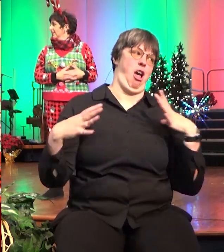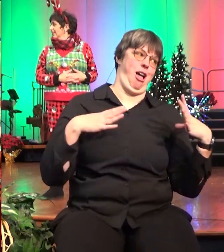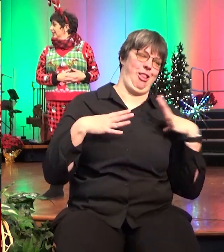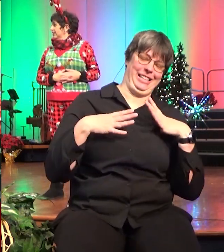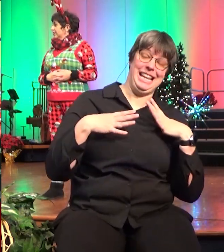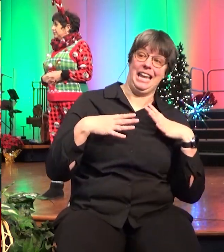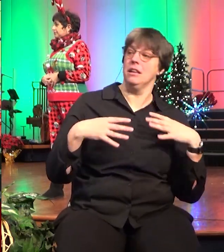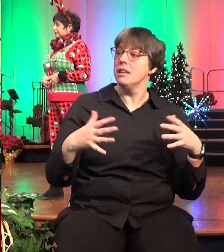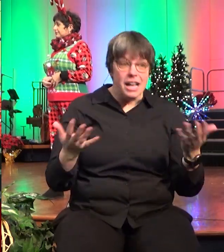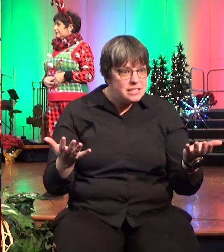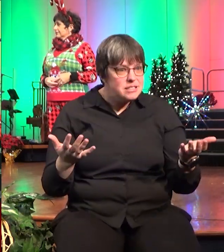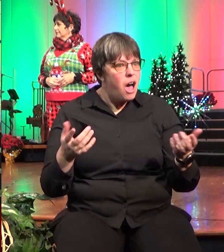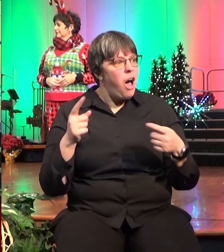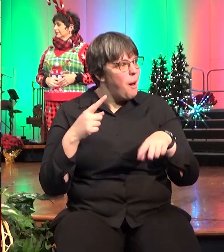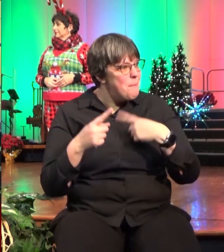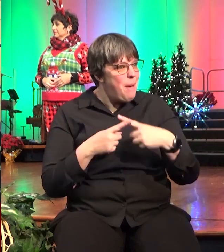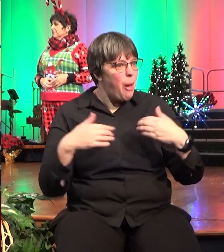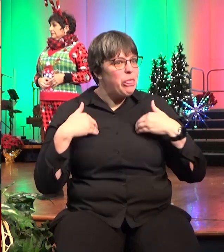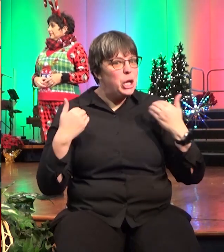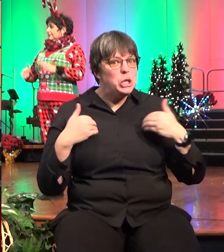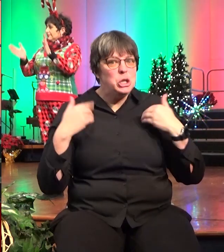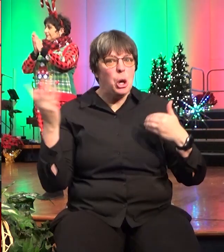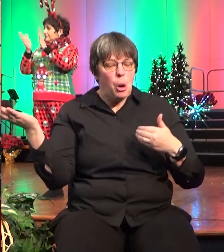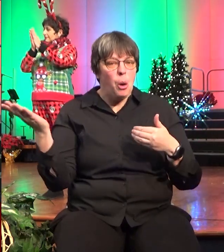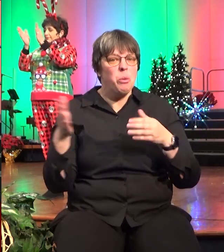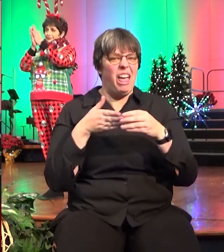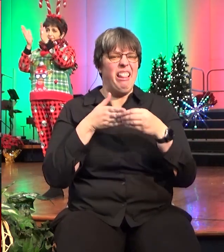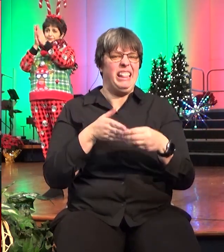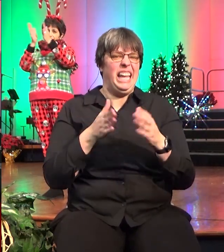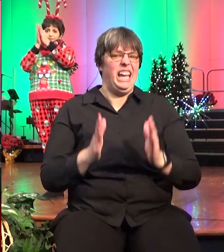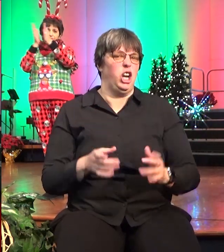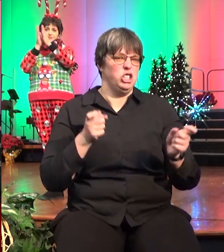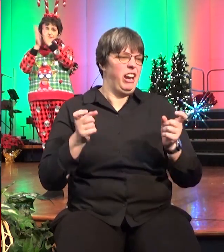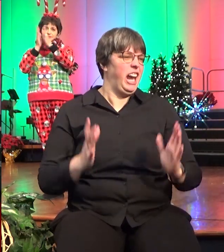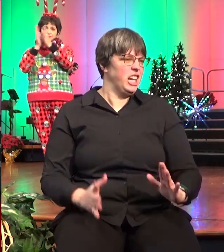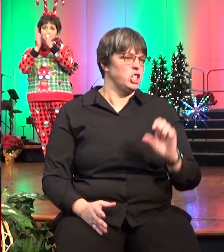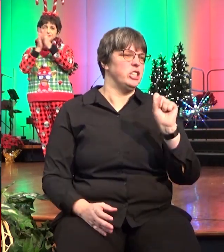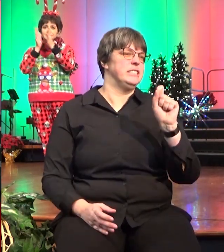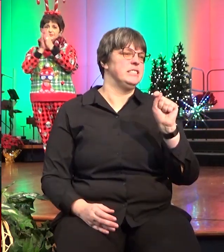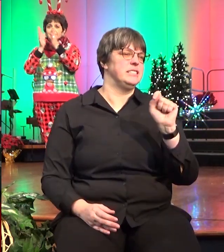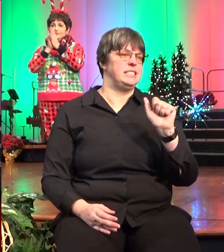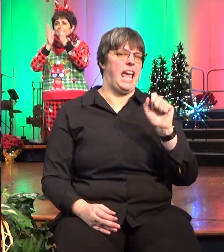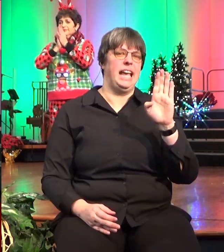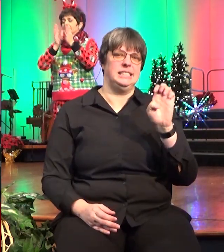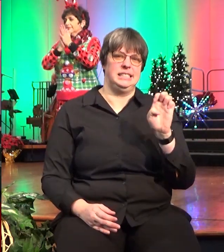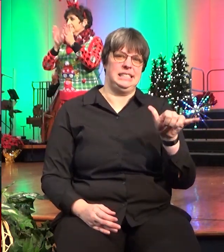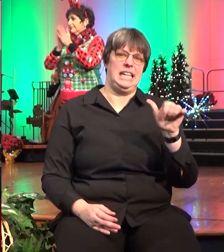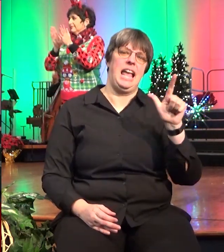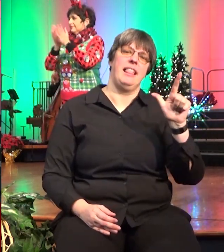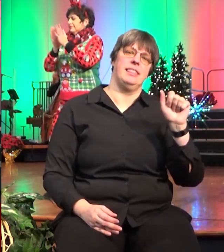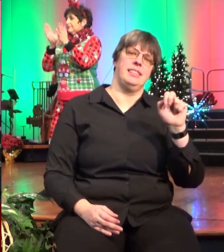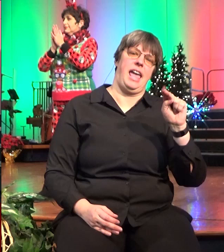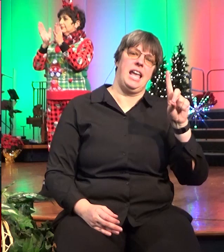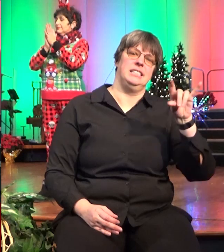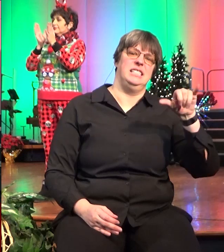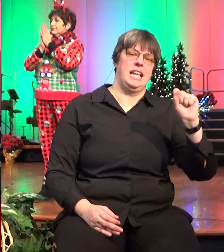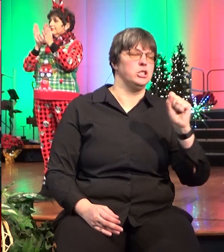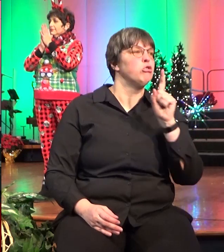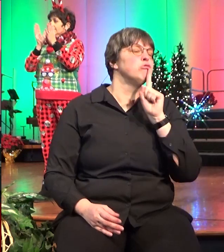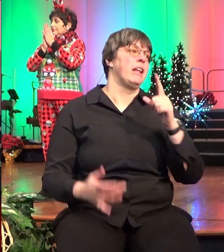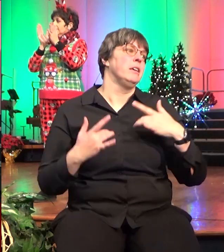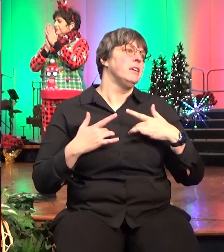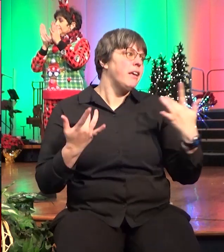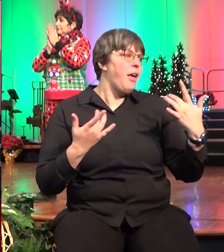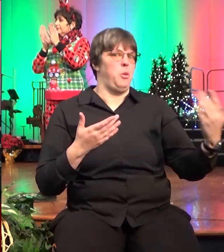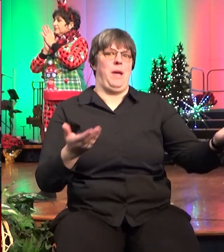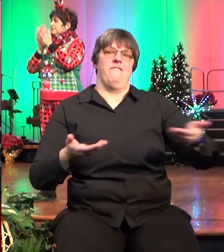And yeah, how about that youth choir led by Stacy Landis? Woo! Yeah. So glad they were invited to the party